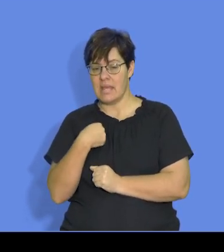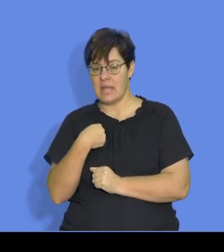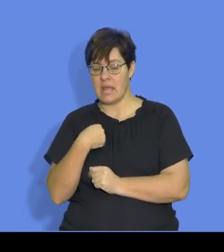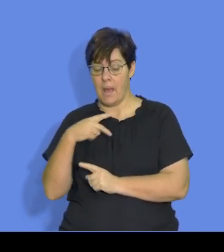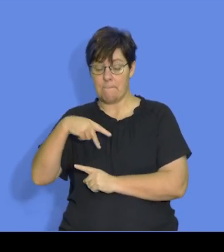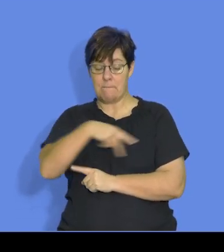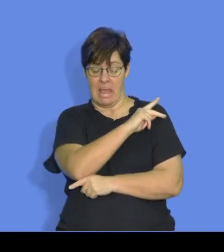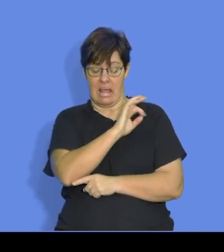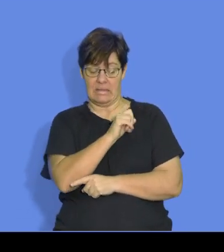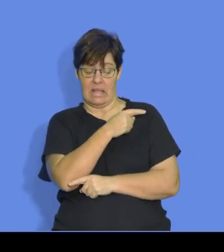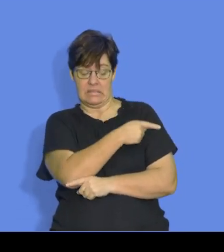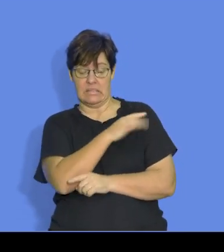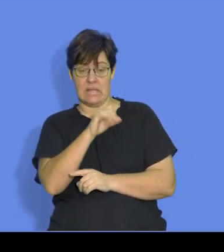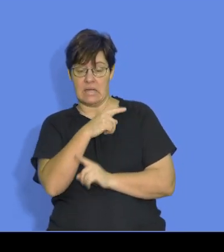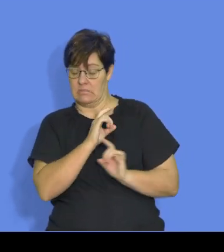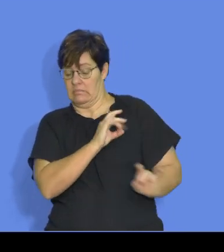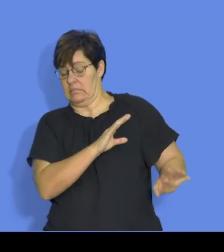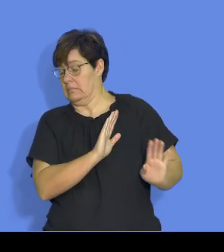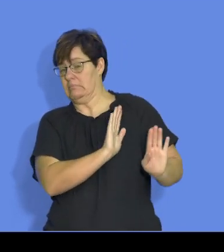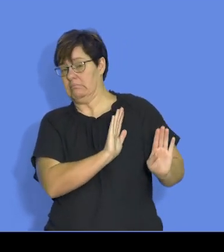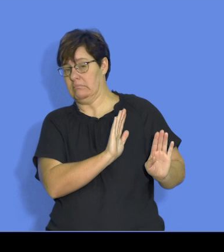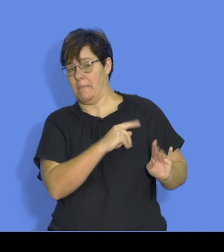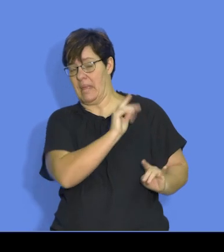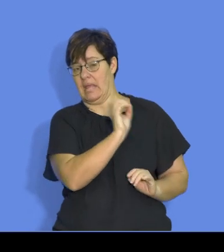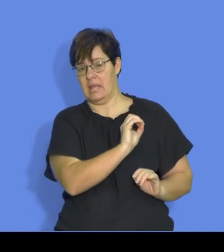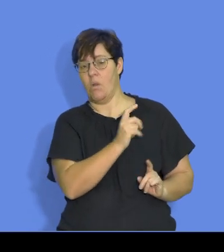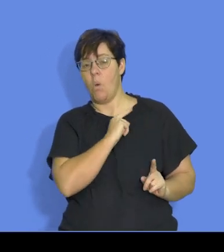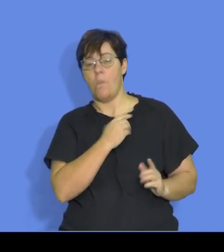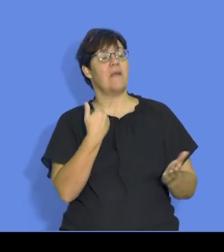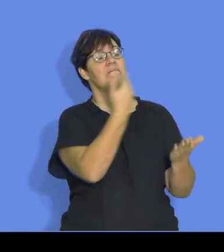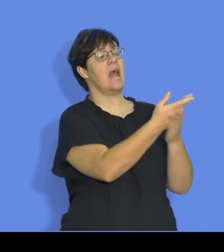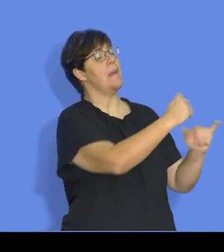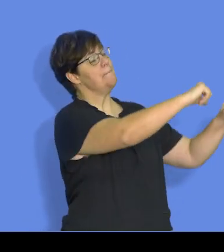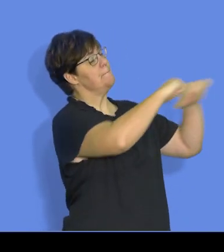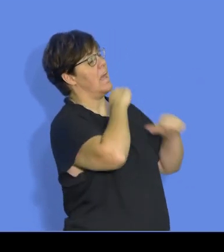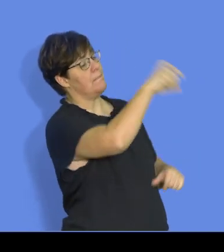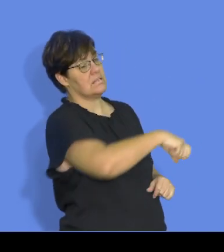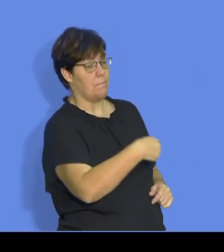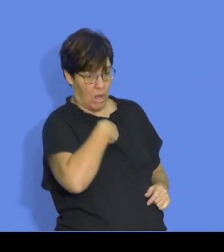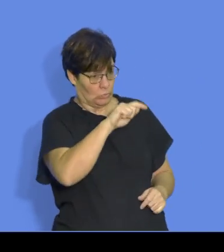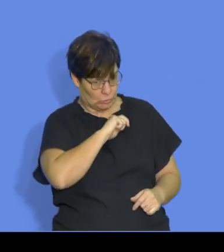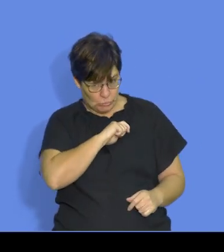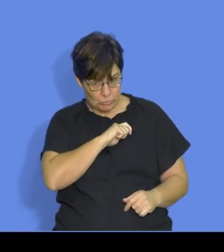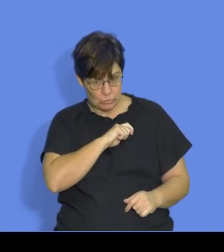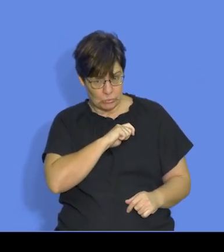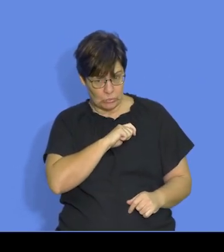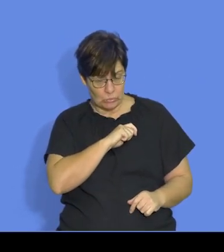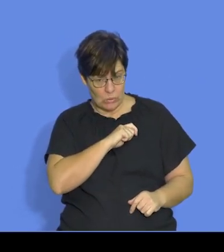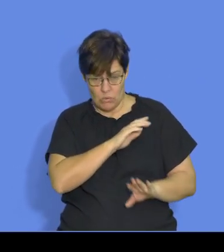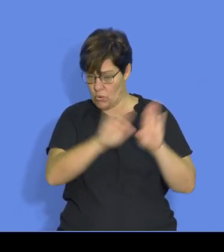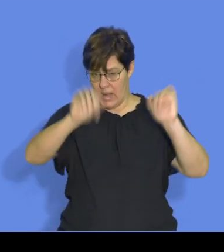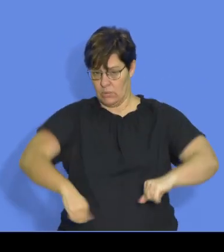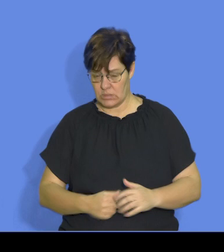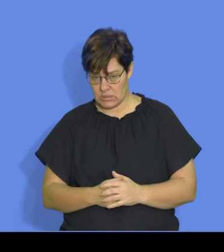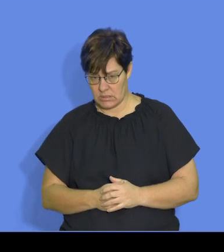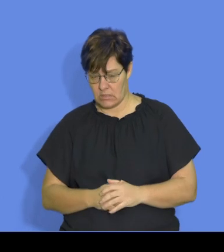tax that is due, or when you claim a refund that you are not entitled to, right? Or when